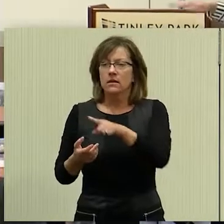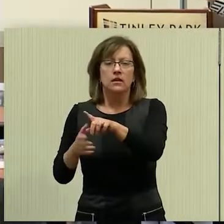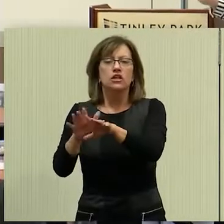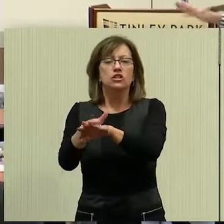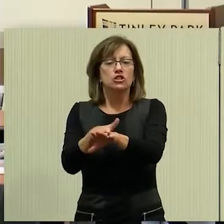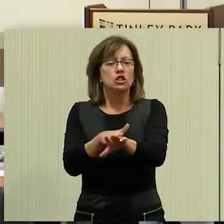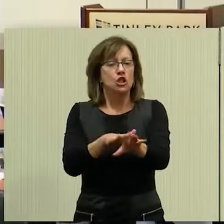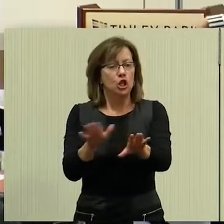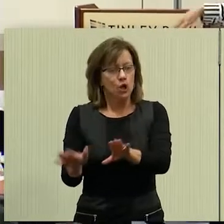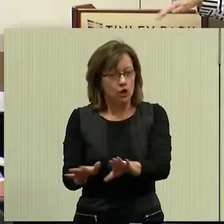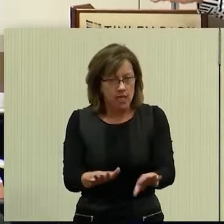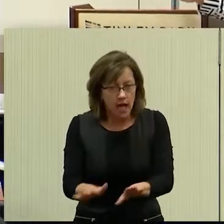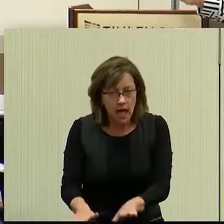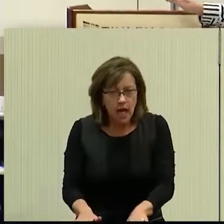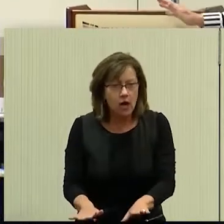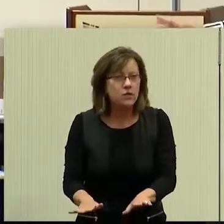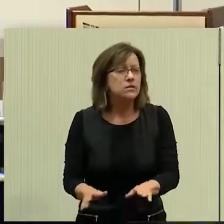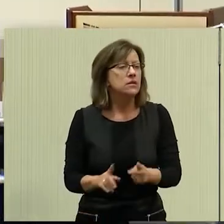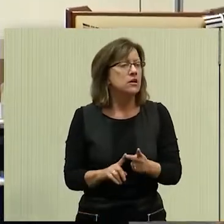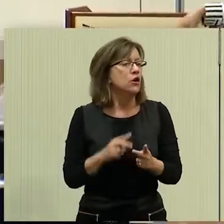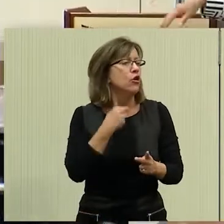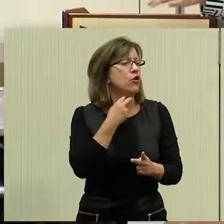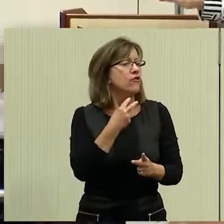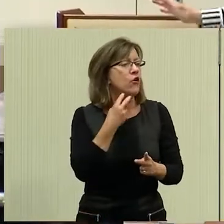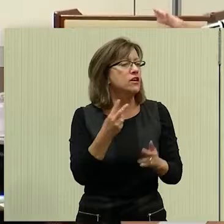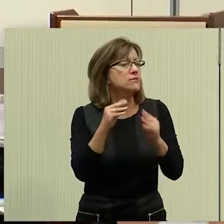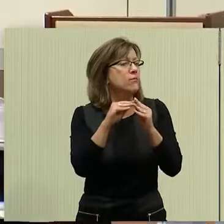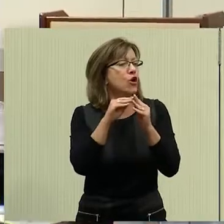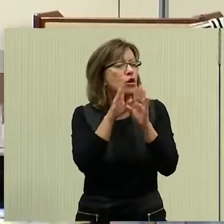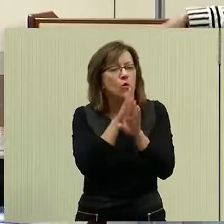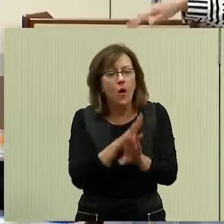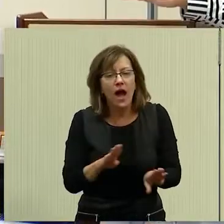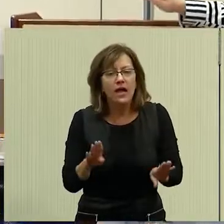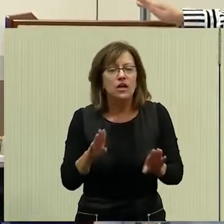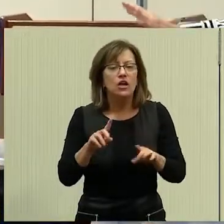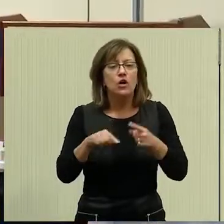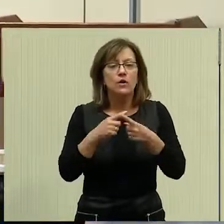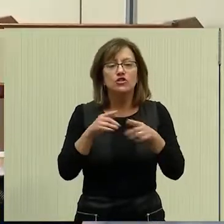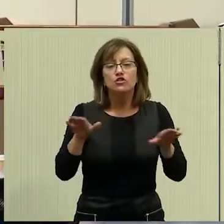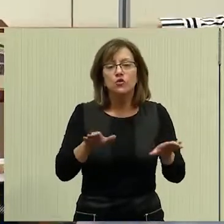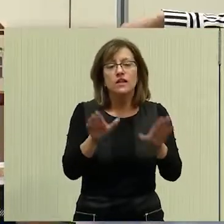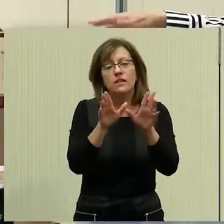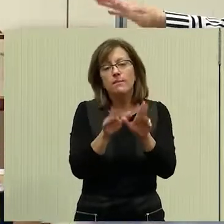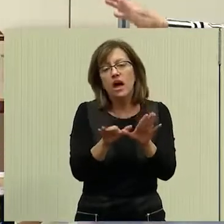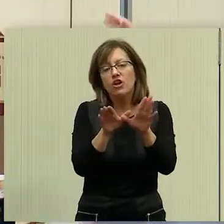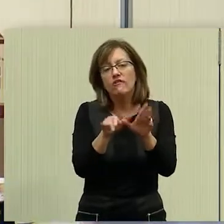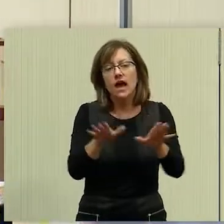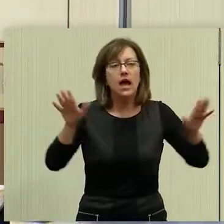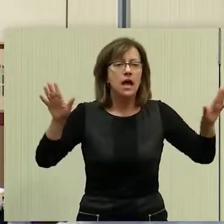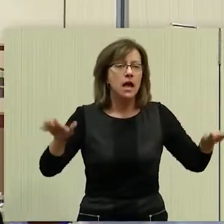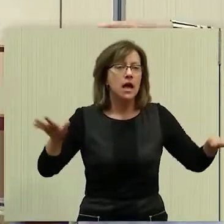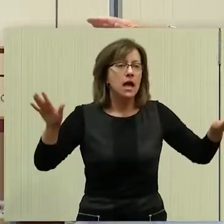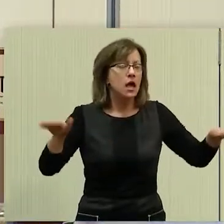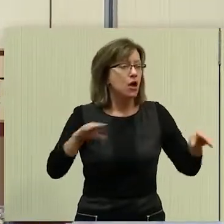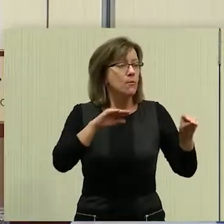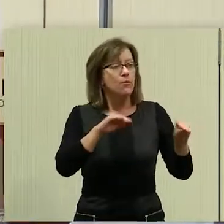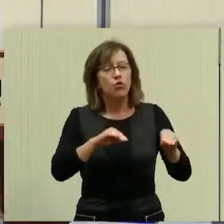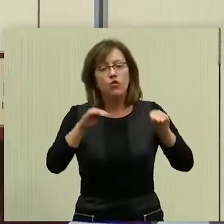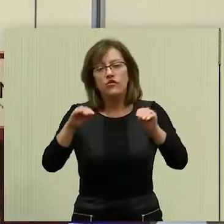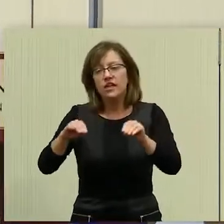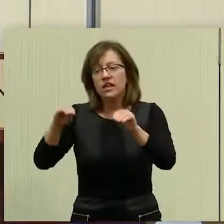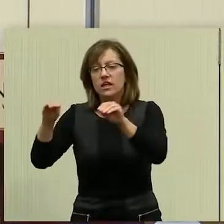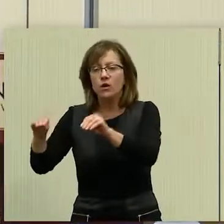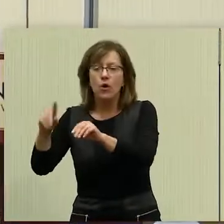Slowing it down. She got her voice quieter too, right? When she was doing the butterfly, we're moving from one area to other. She's